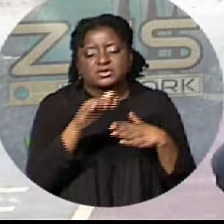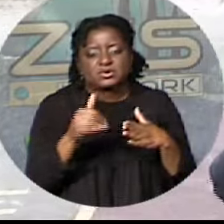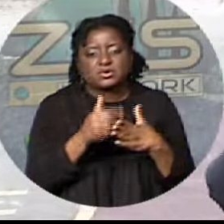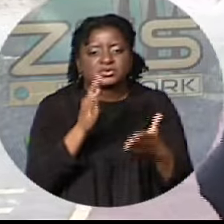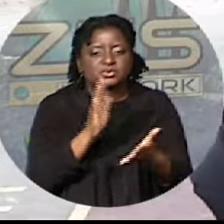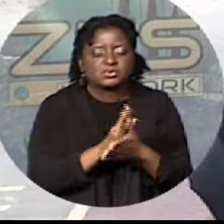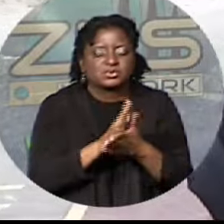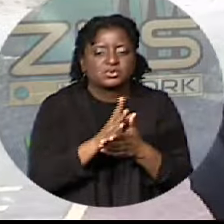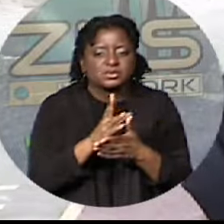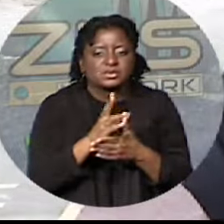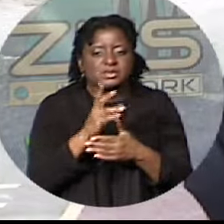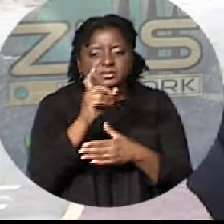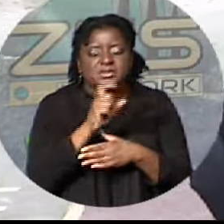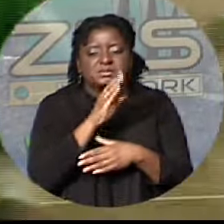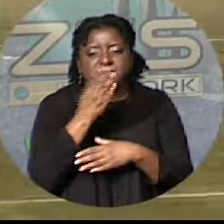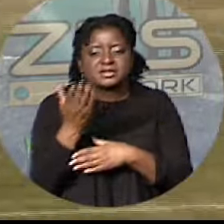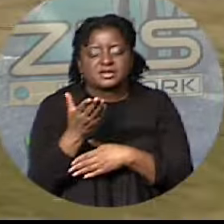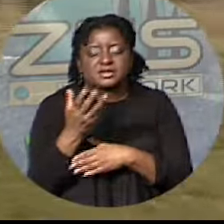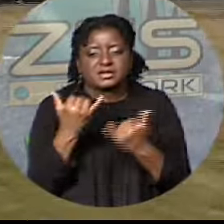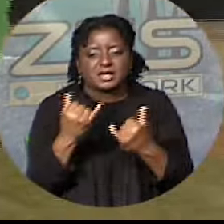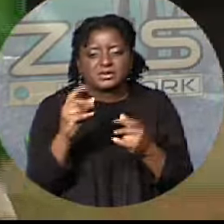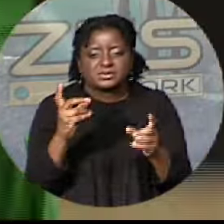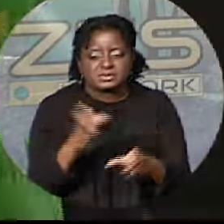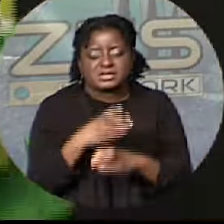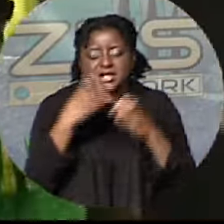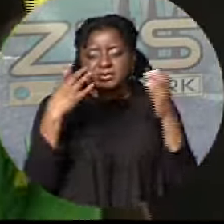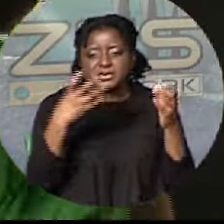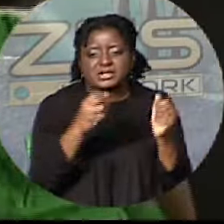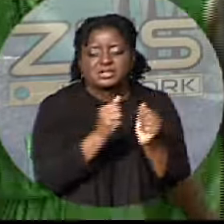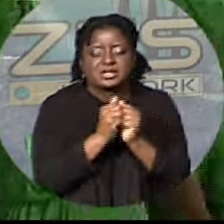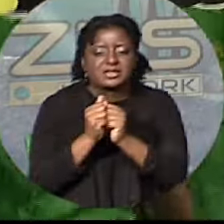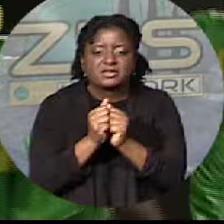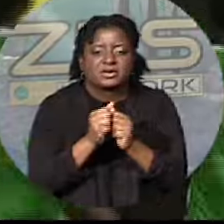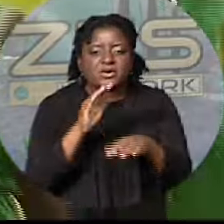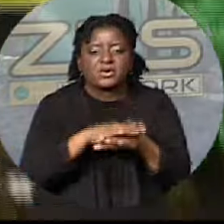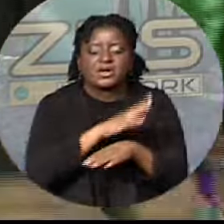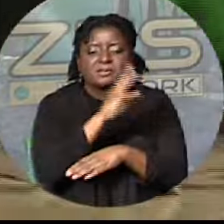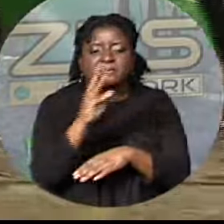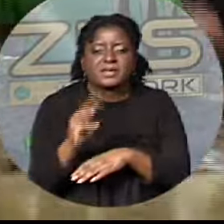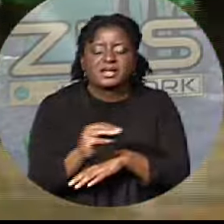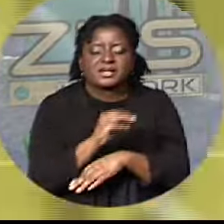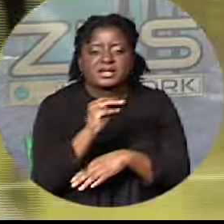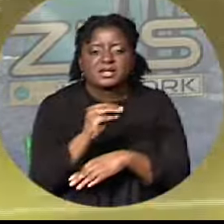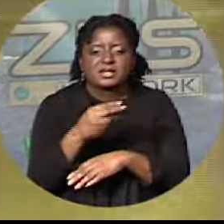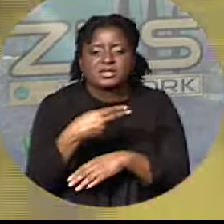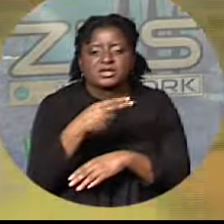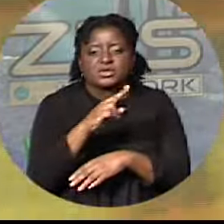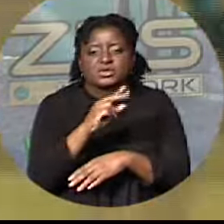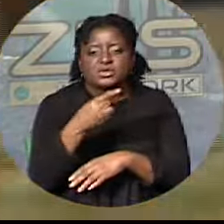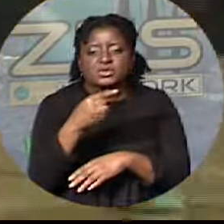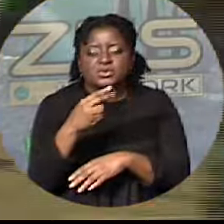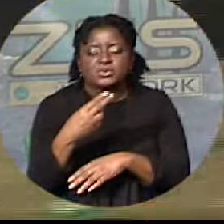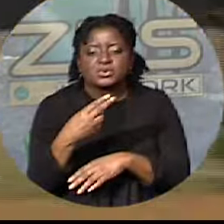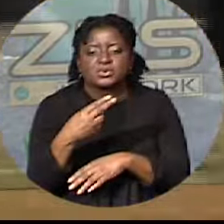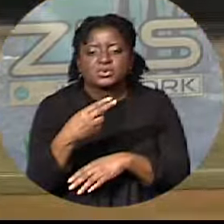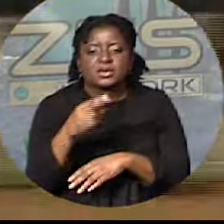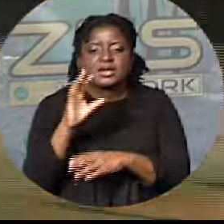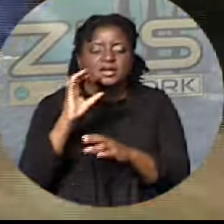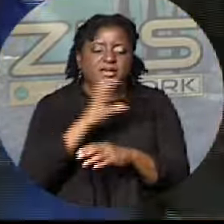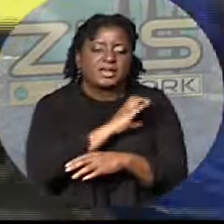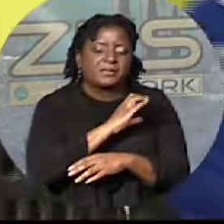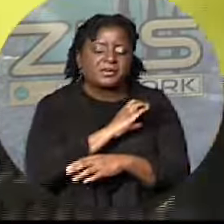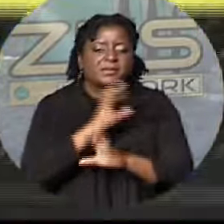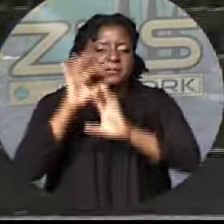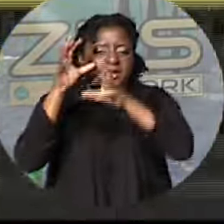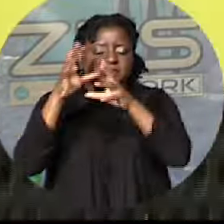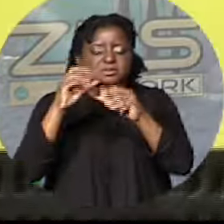at the gym, so now we're celebrating together. Come Monday, the Hugh Campbell basketball tournament will tip off at the AF Adderley Gym, and it's all